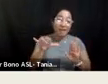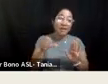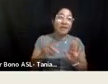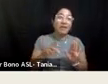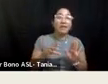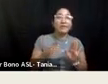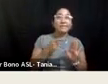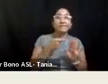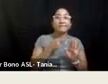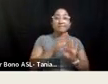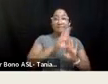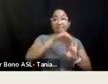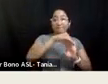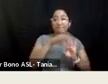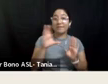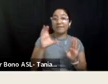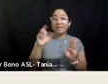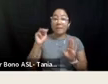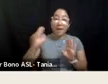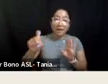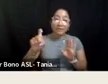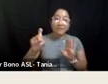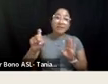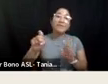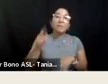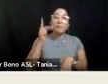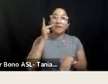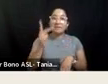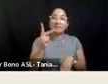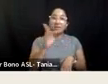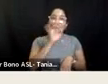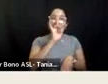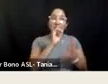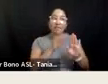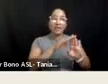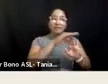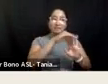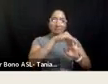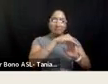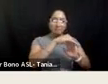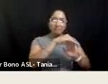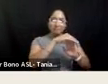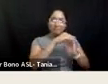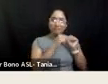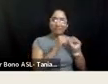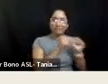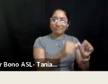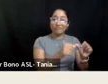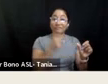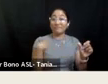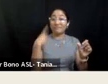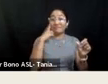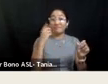the climax and seeing how you go from there, when you start from the most heightened place, I think immediately